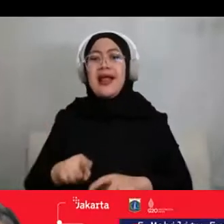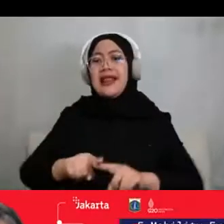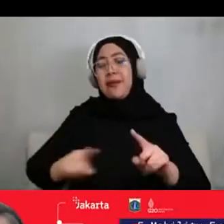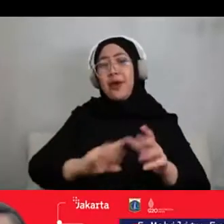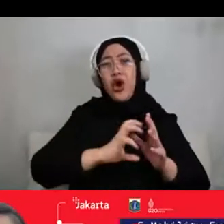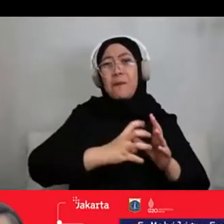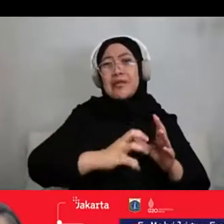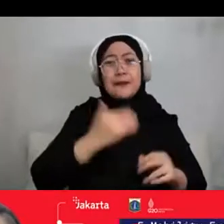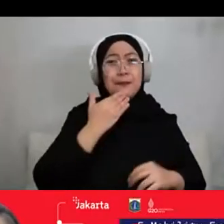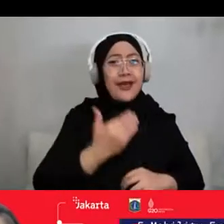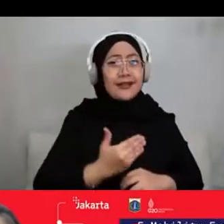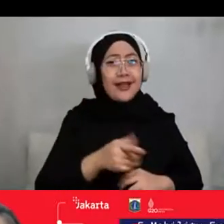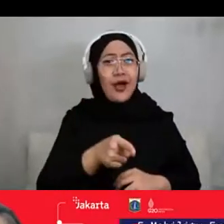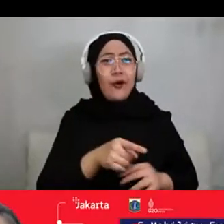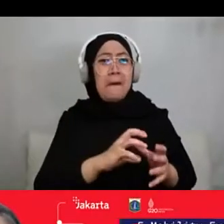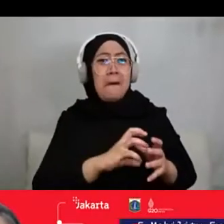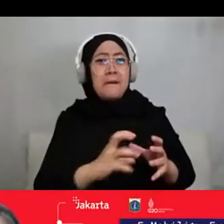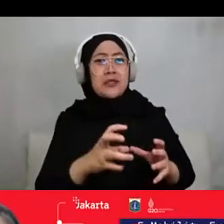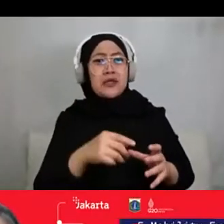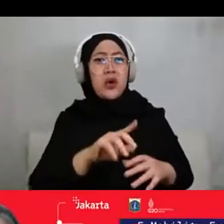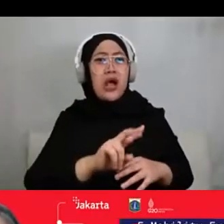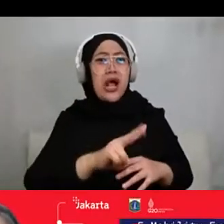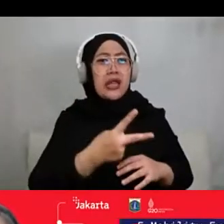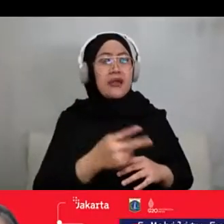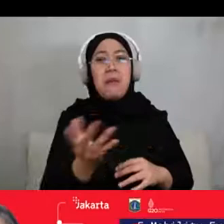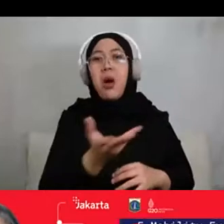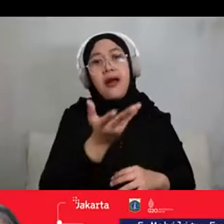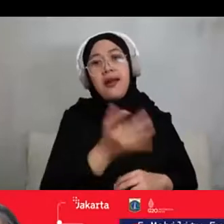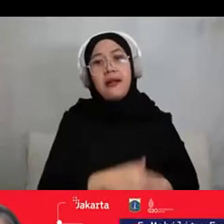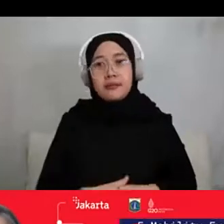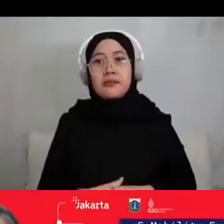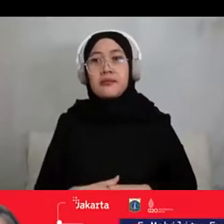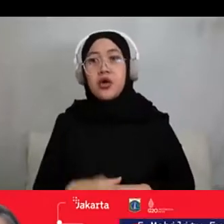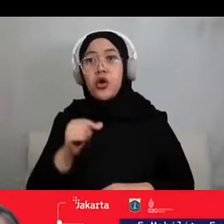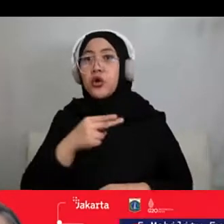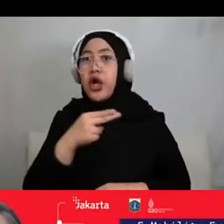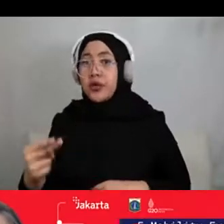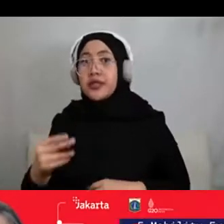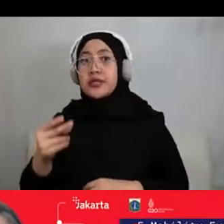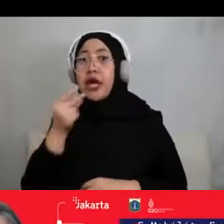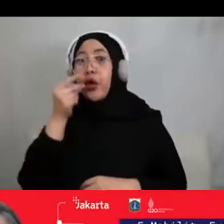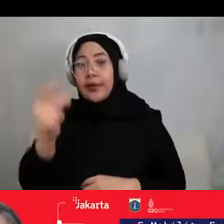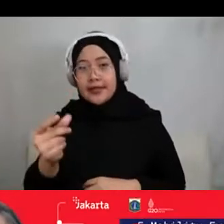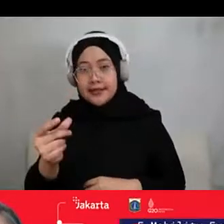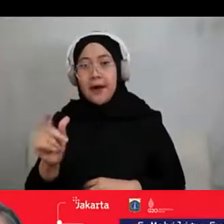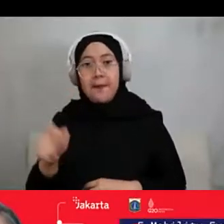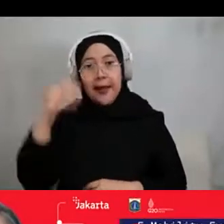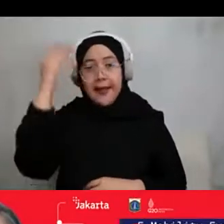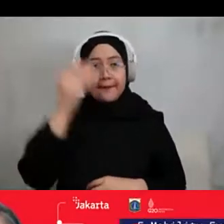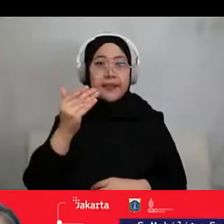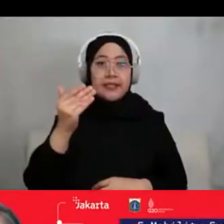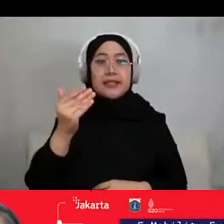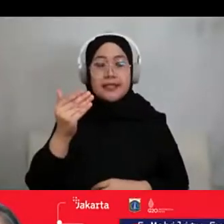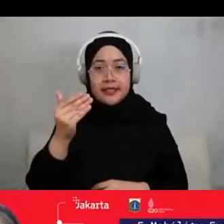affair. So electric buses, I suggest Indonesia to kindly go for longer tenure contract periods, with which it will be more